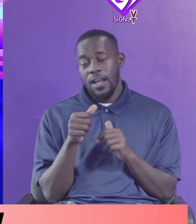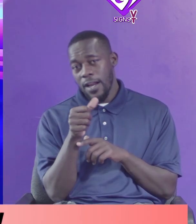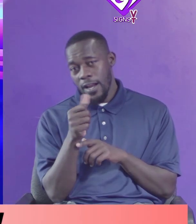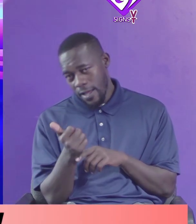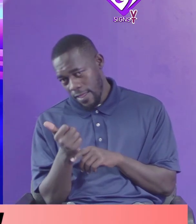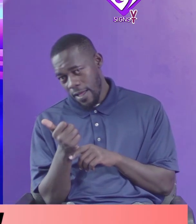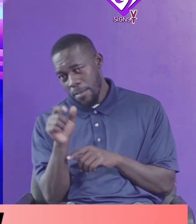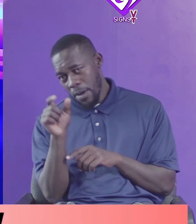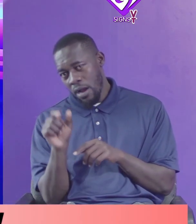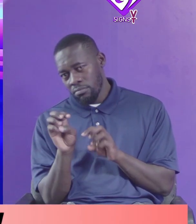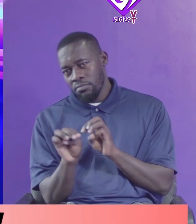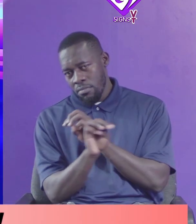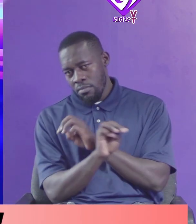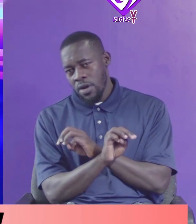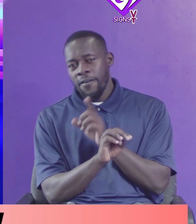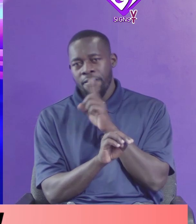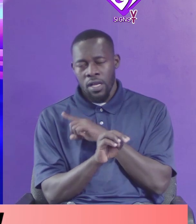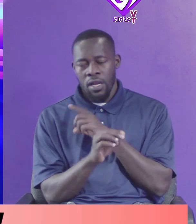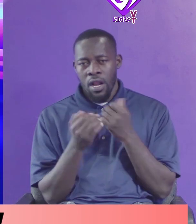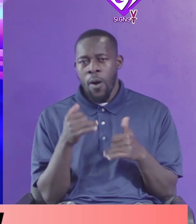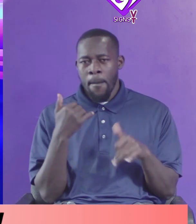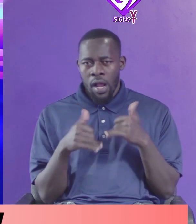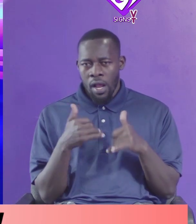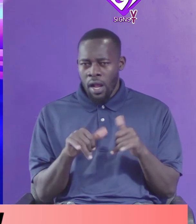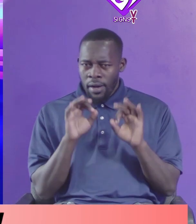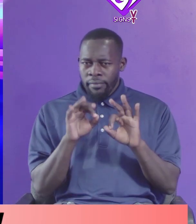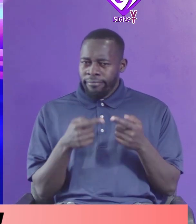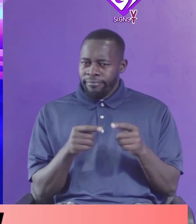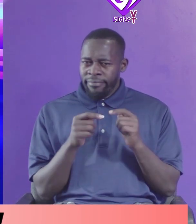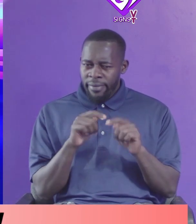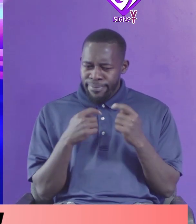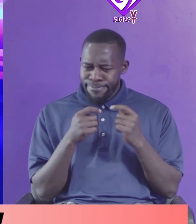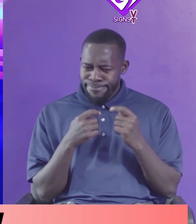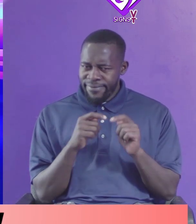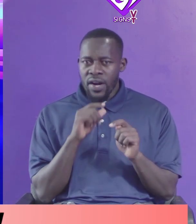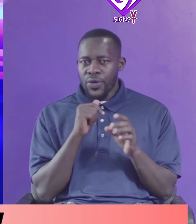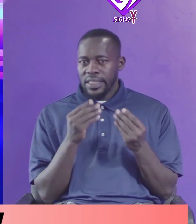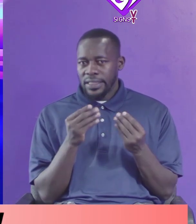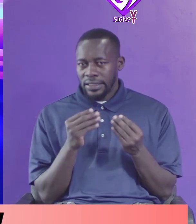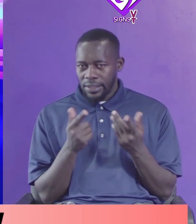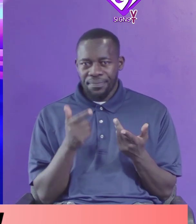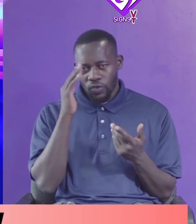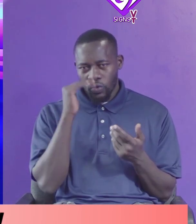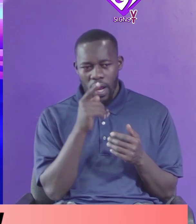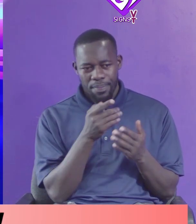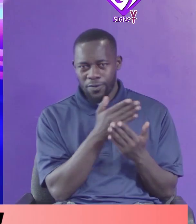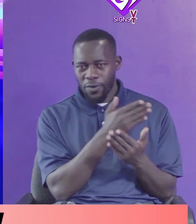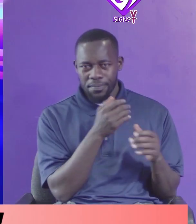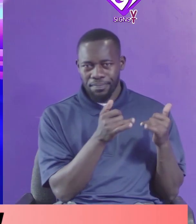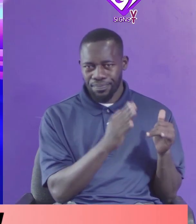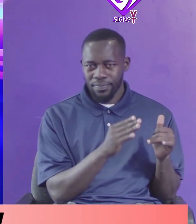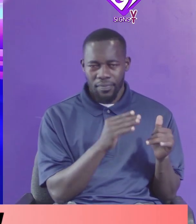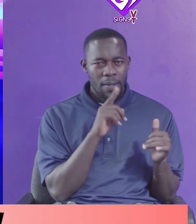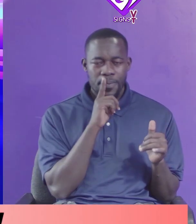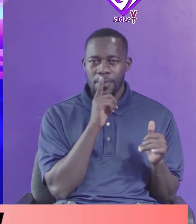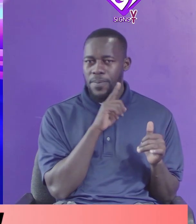really tried to play with that. There is always some kind of pressure around that. Like, are you going to match up with the last striker? And I think he has been able to